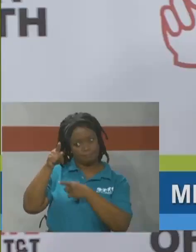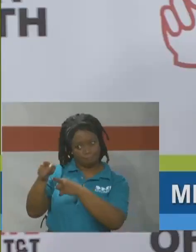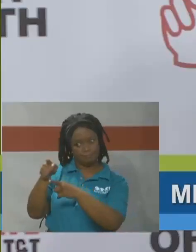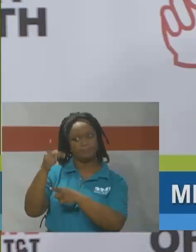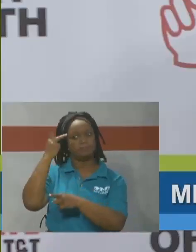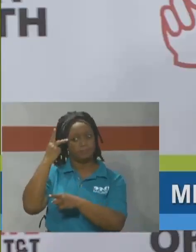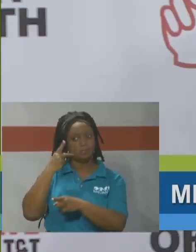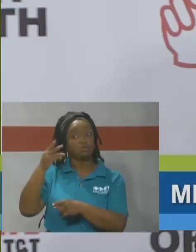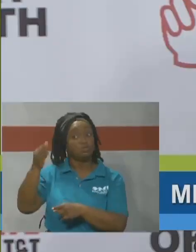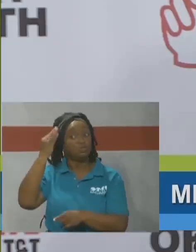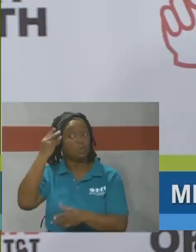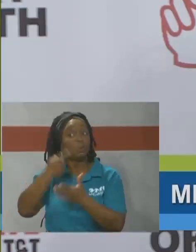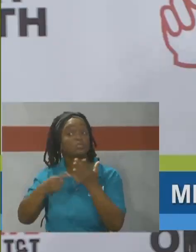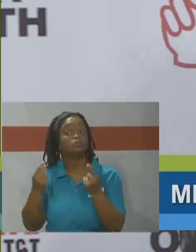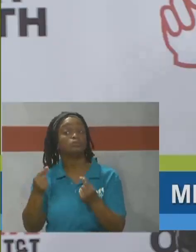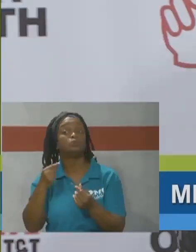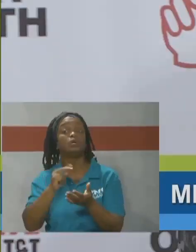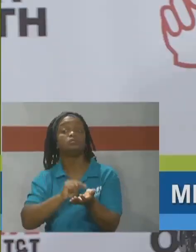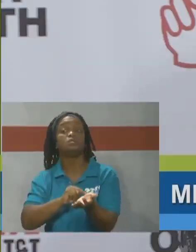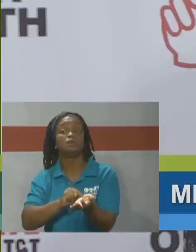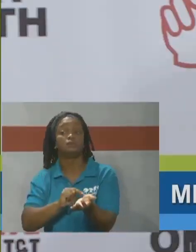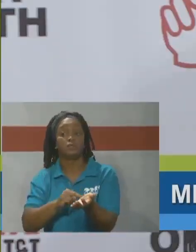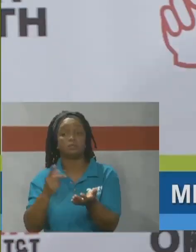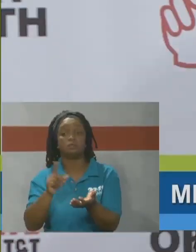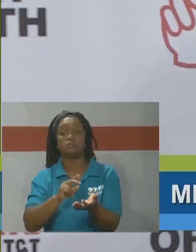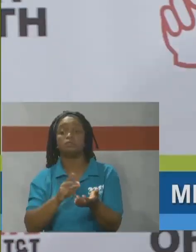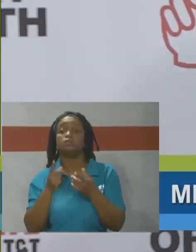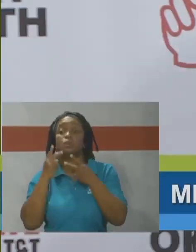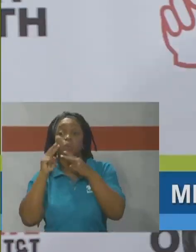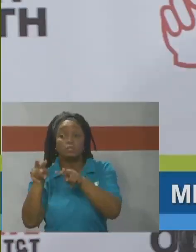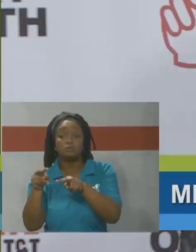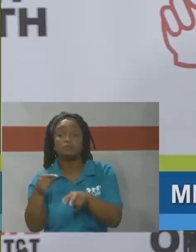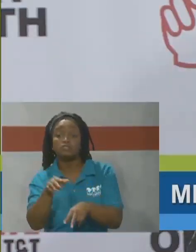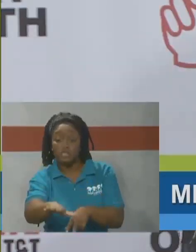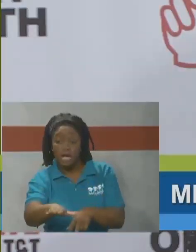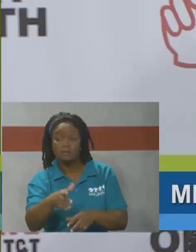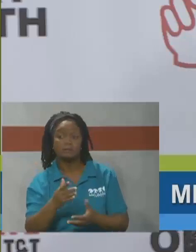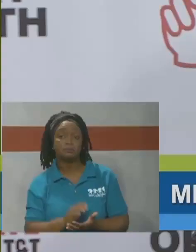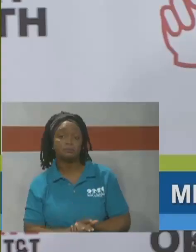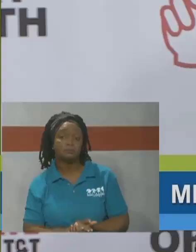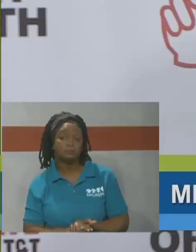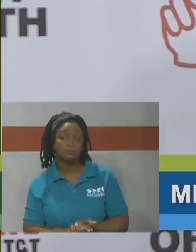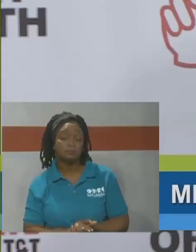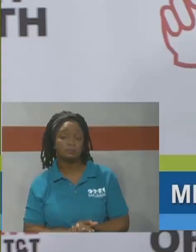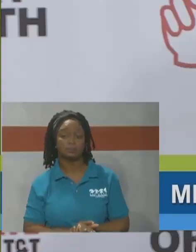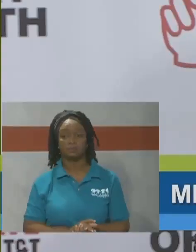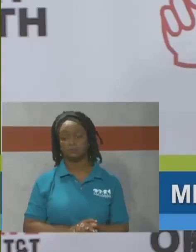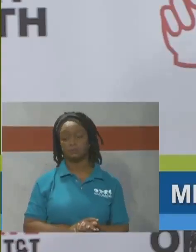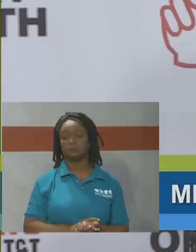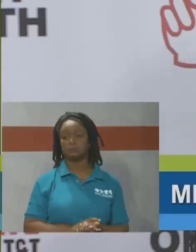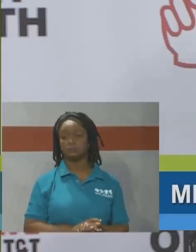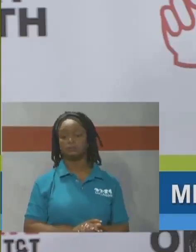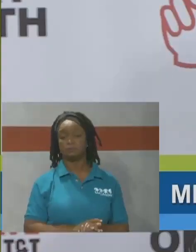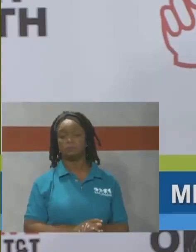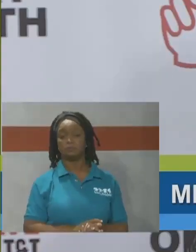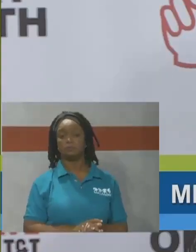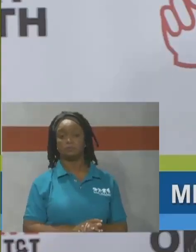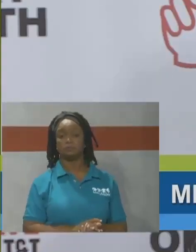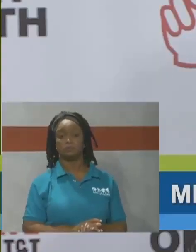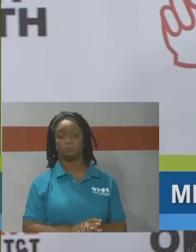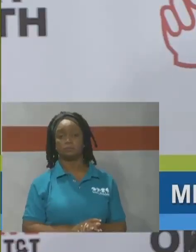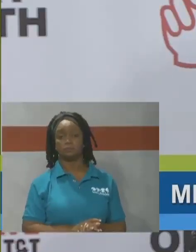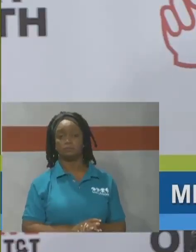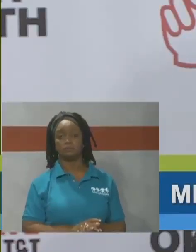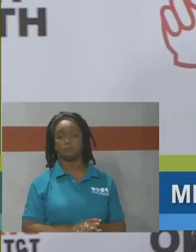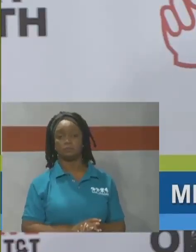the mini nurse, you're the mini doctor. You can watch them. We also mentioned about having your checkpoint in terms of having your person